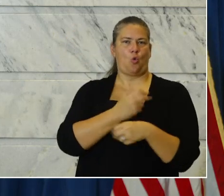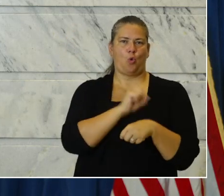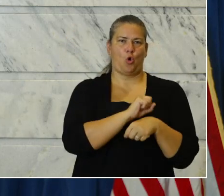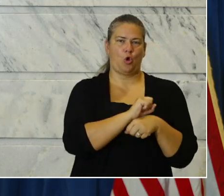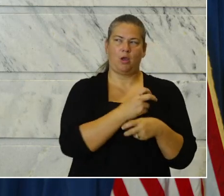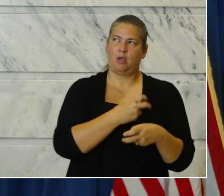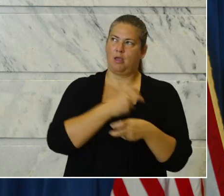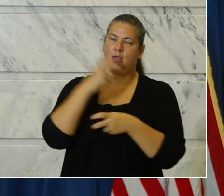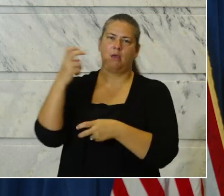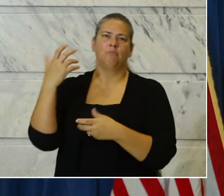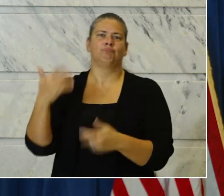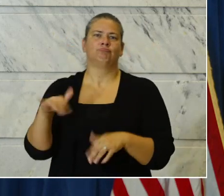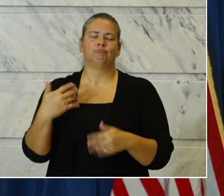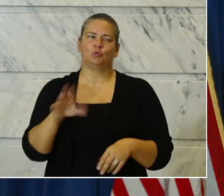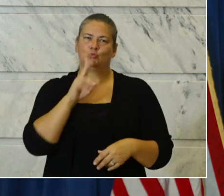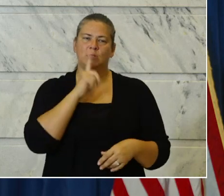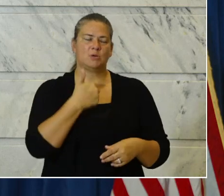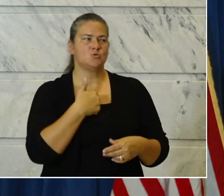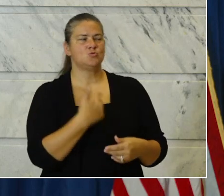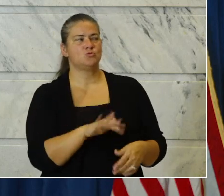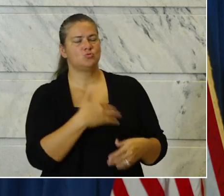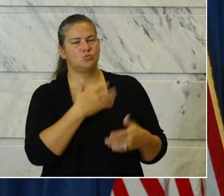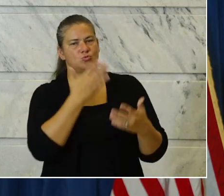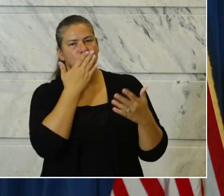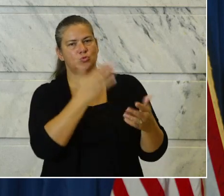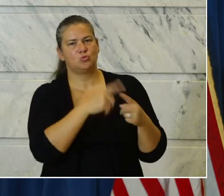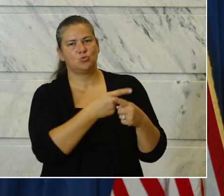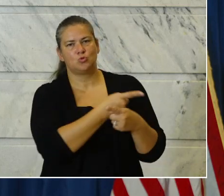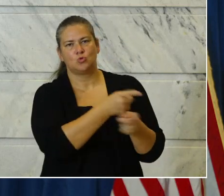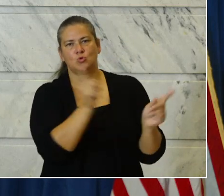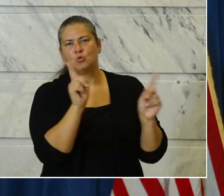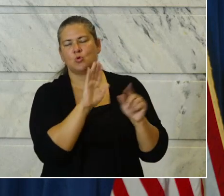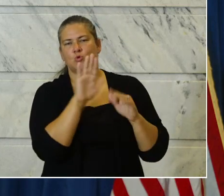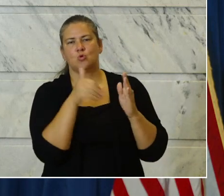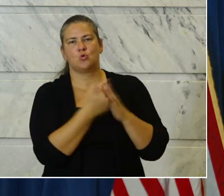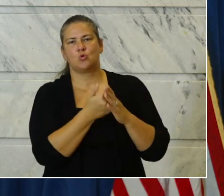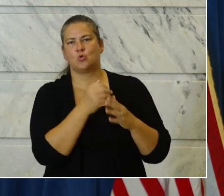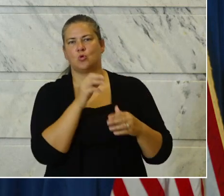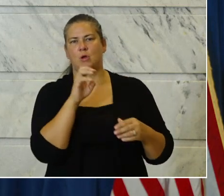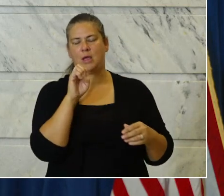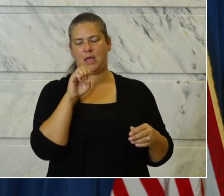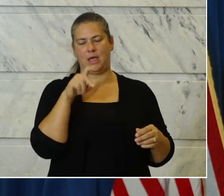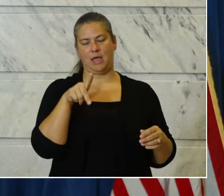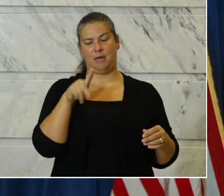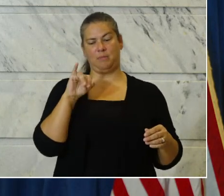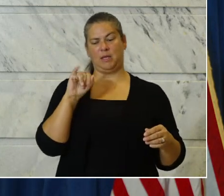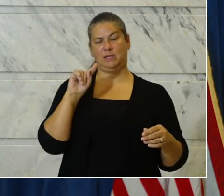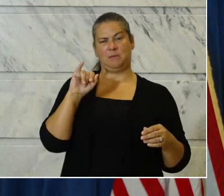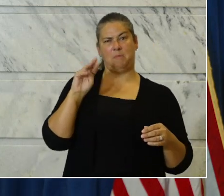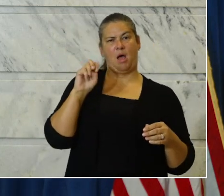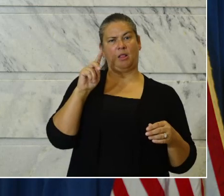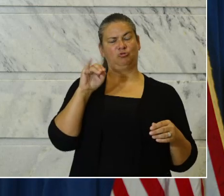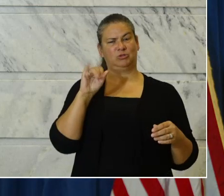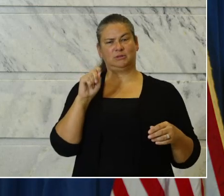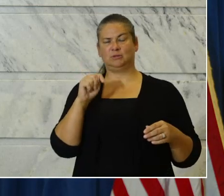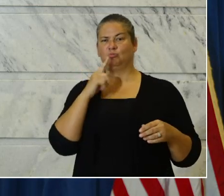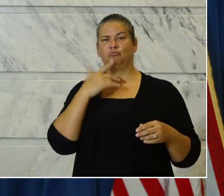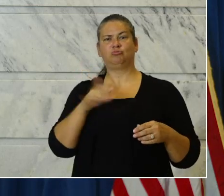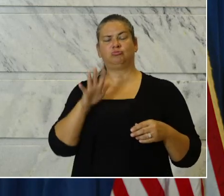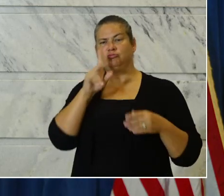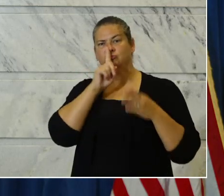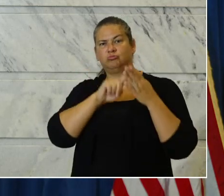entire epidemiology team, and in this case, to the epidemiologists who may be willing to go out there to the other state